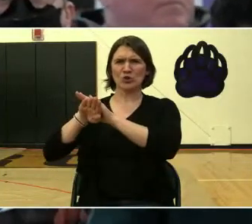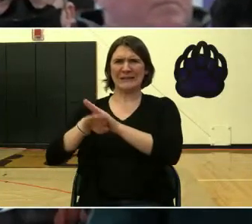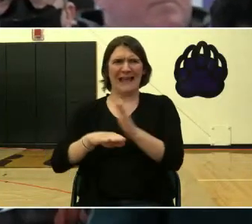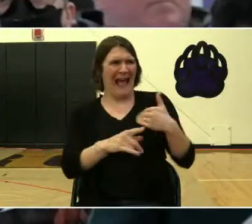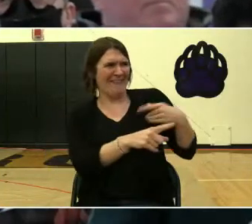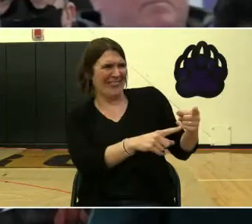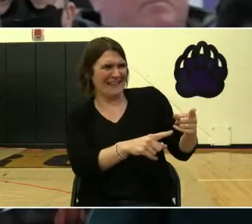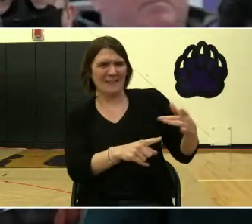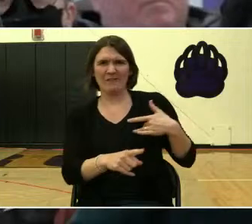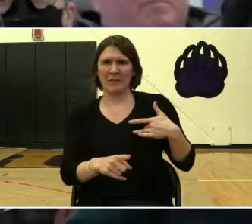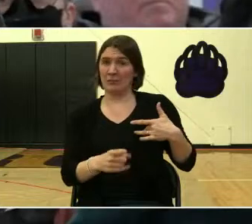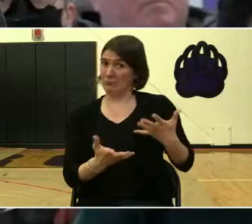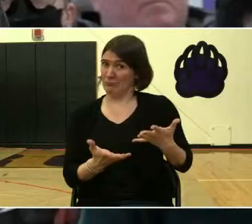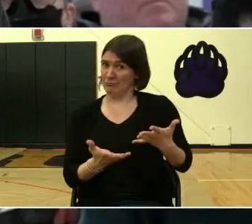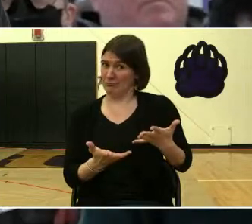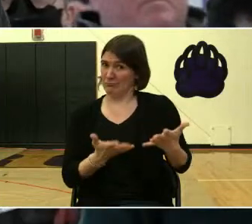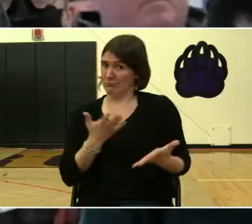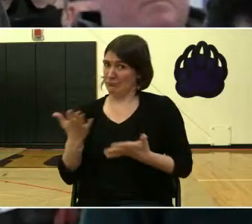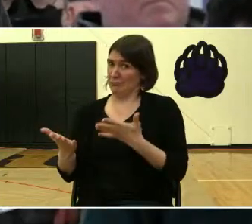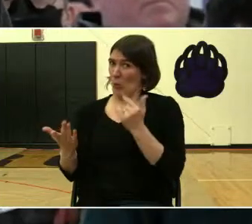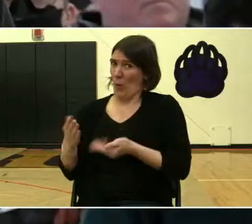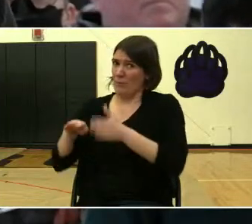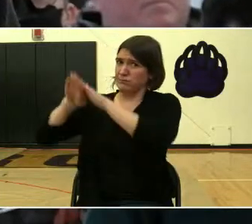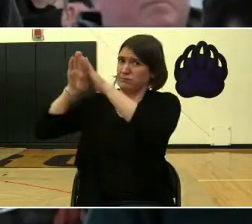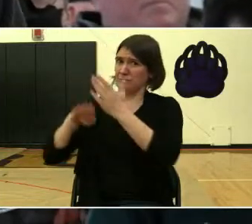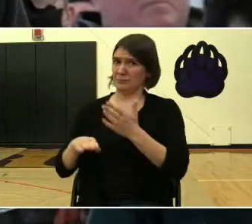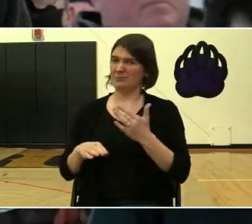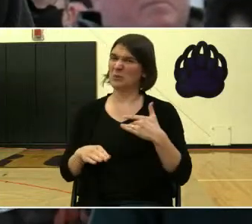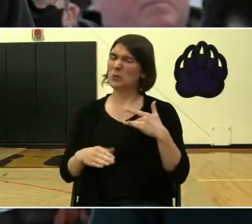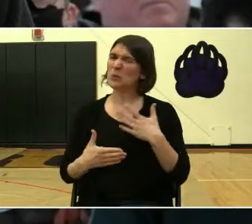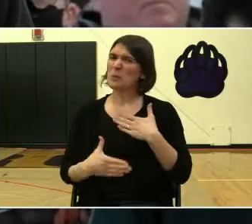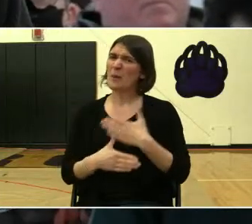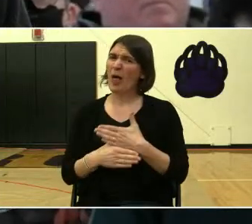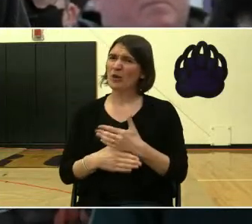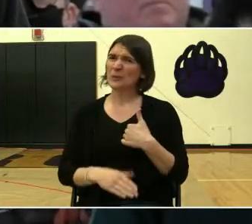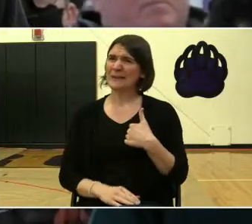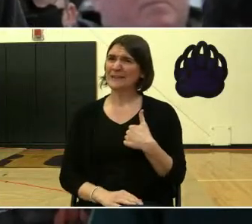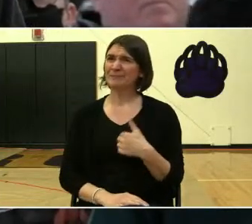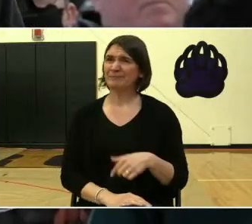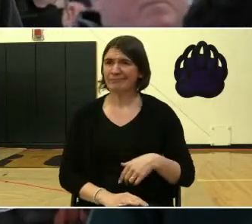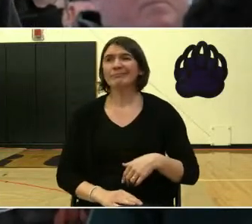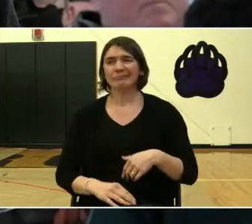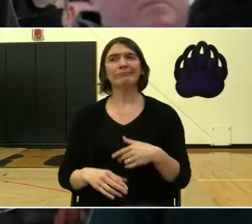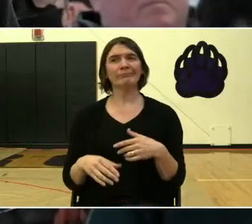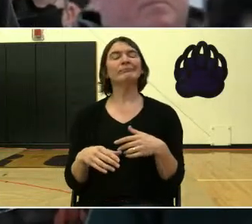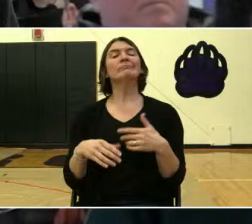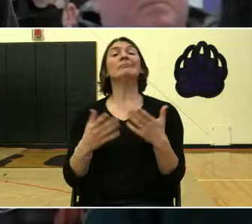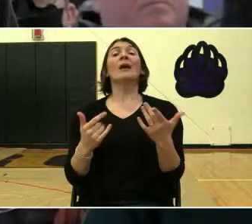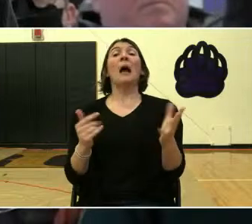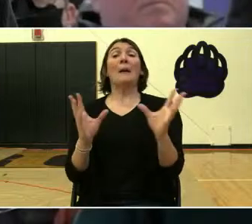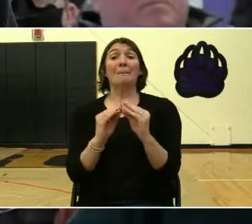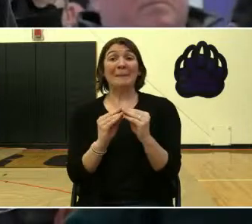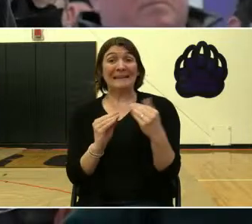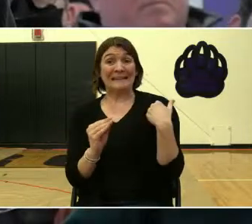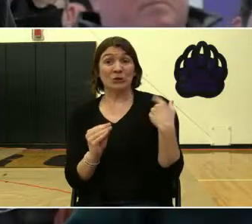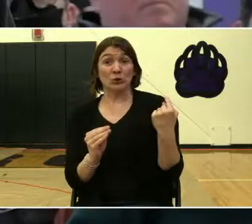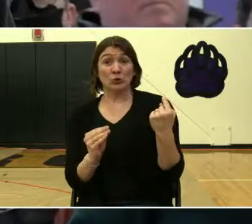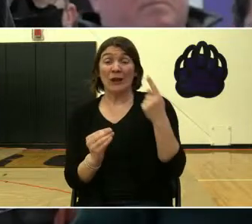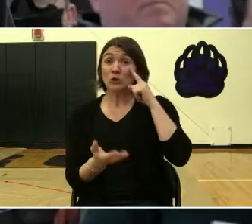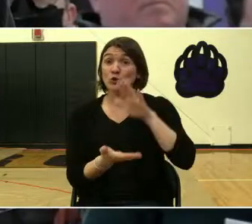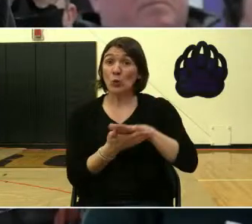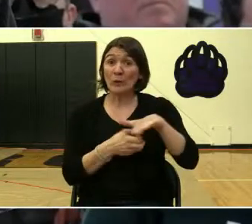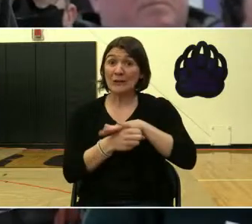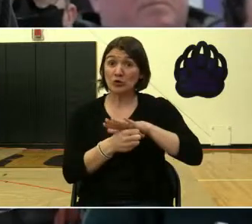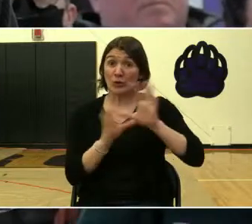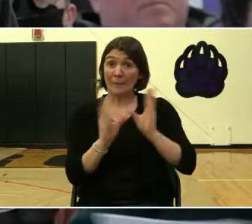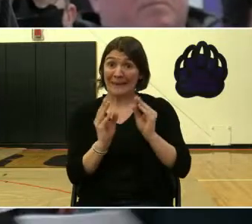that's disturbing the other thing that's disturbing is that uh there was a meeting Tuesday night of the school